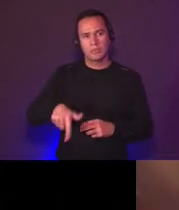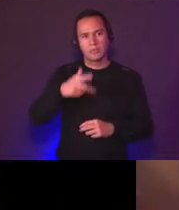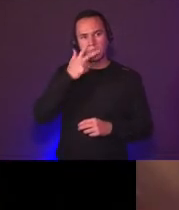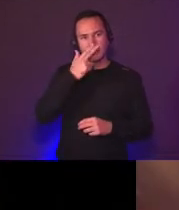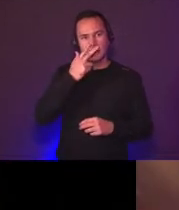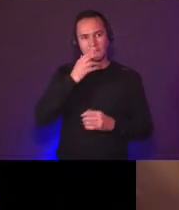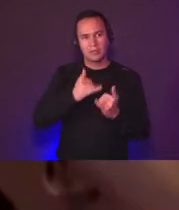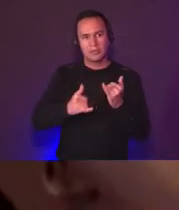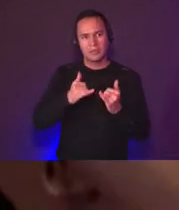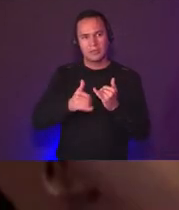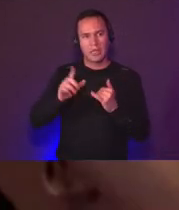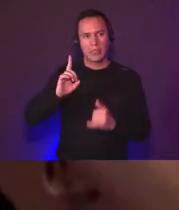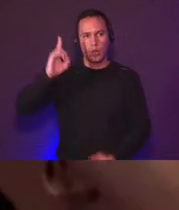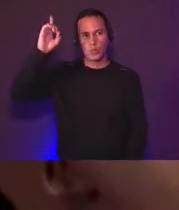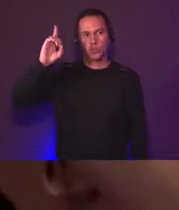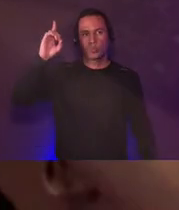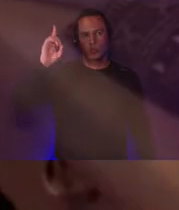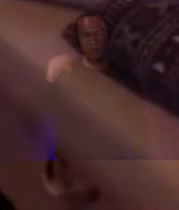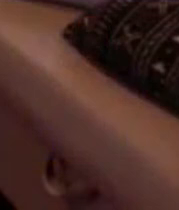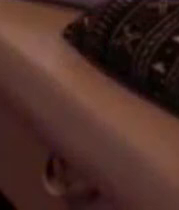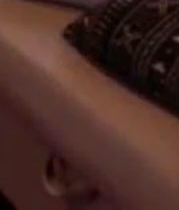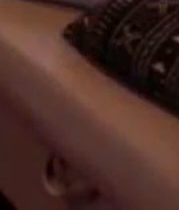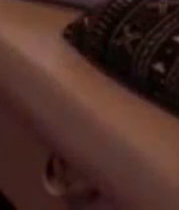absolutely adore him.